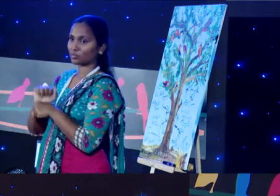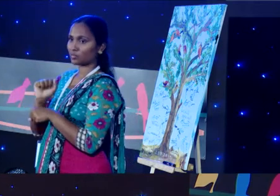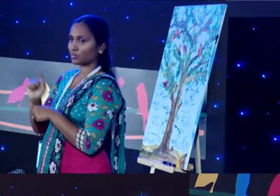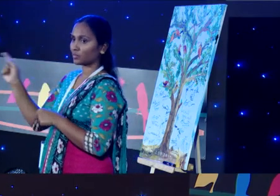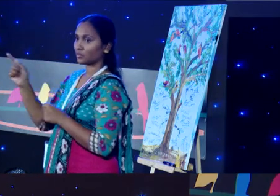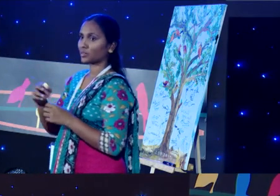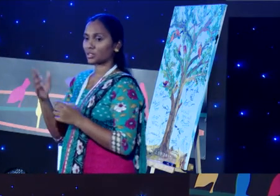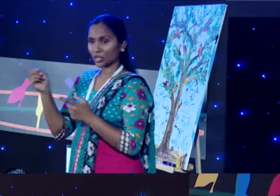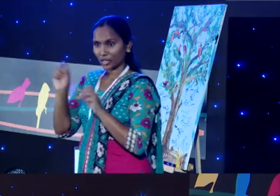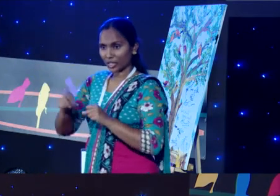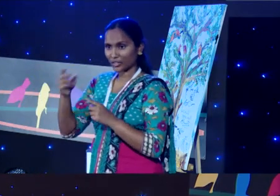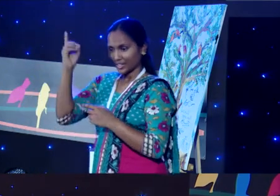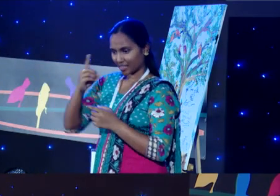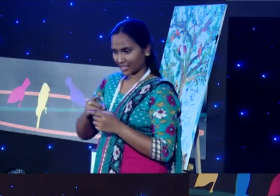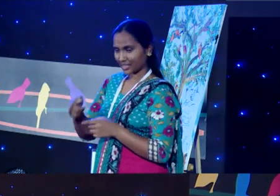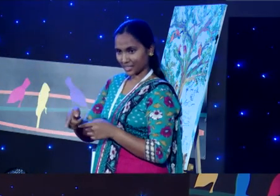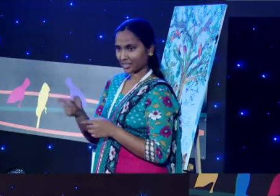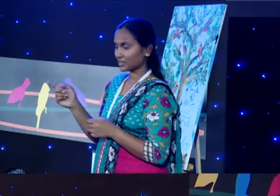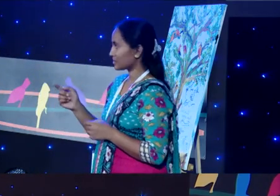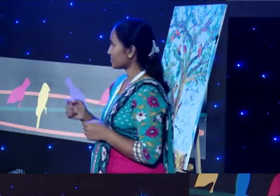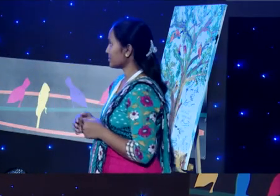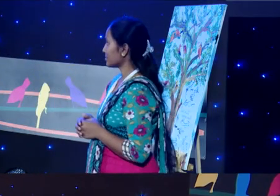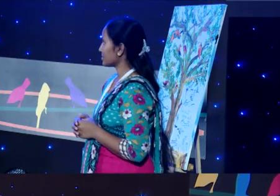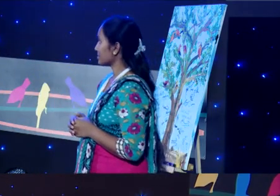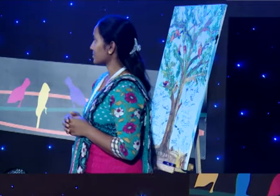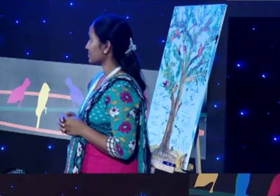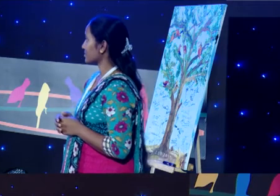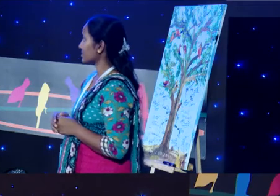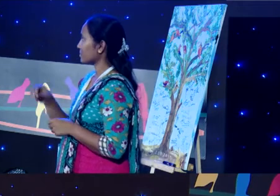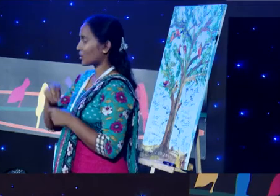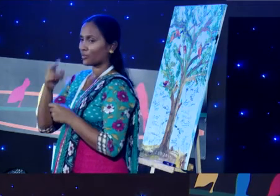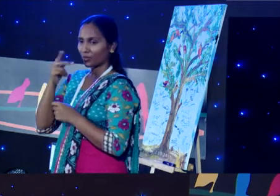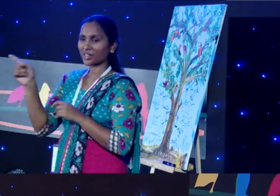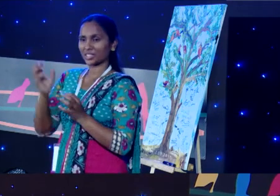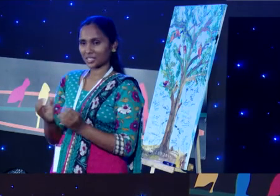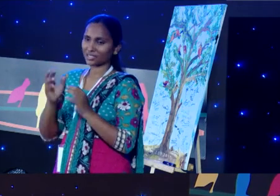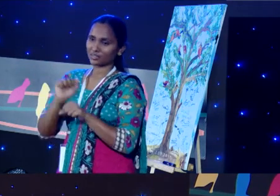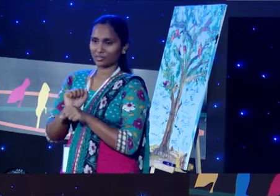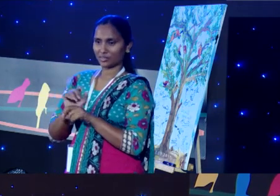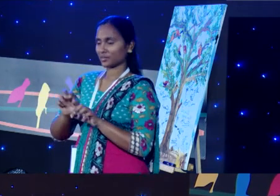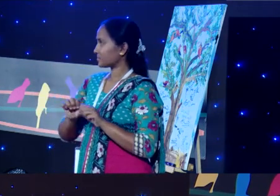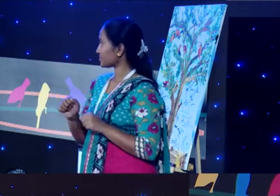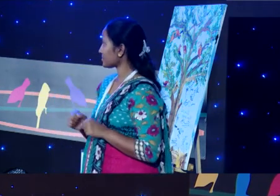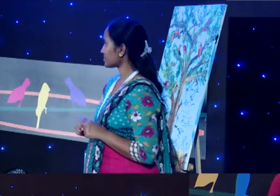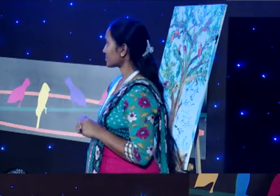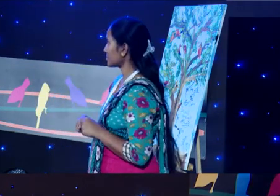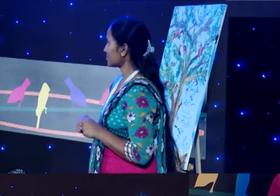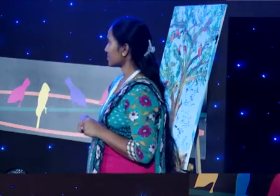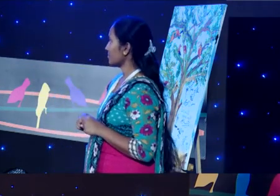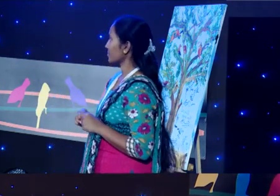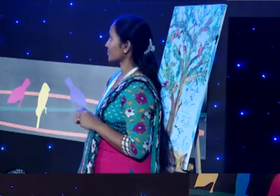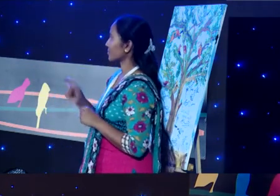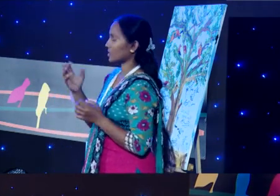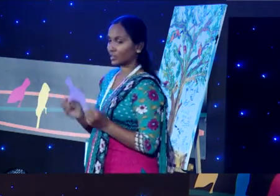say, oh, can you design this futuristic interface that does speech with sound? I said, this is fun. So I would code it up and make it. So that gave a lot of intellectual freedom